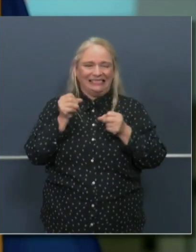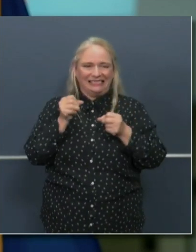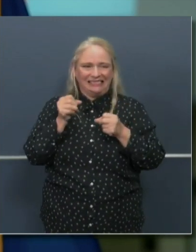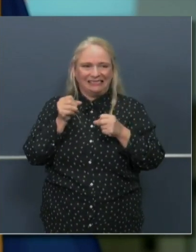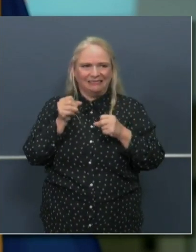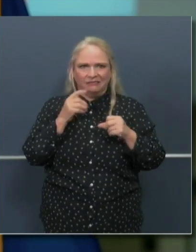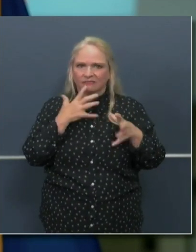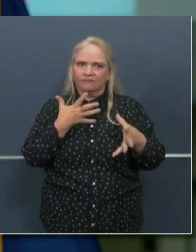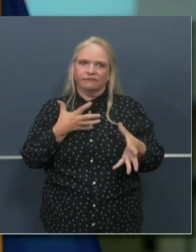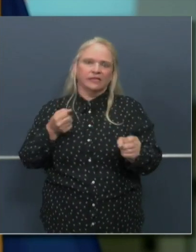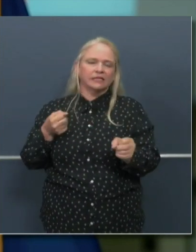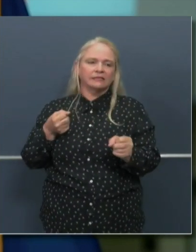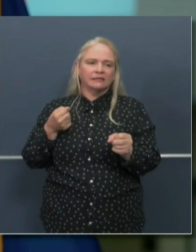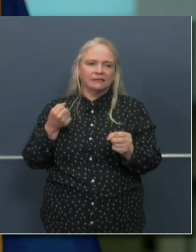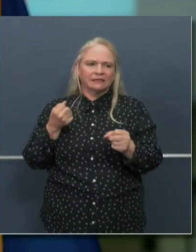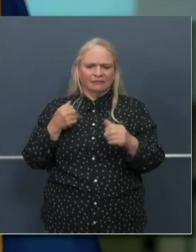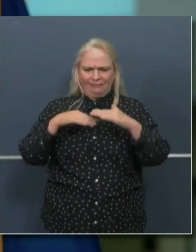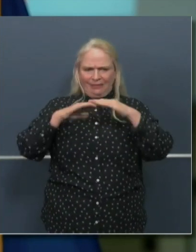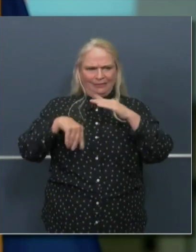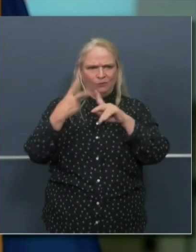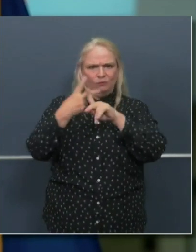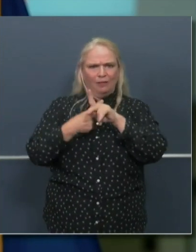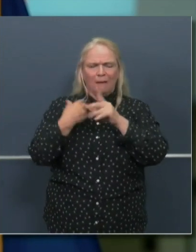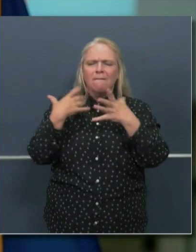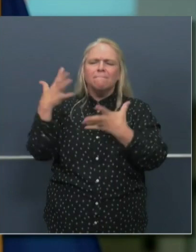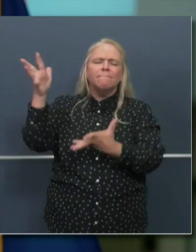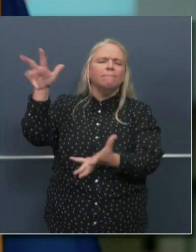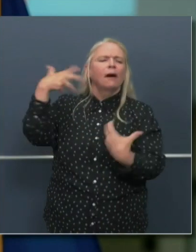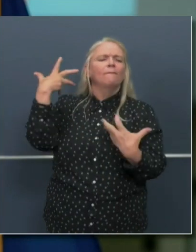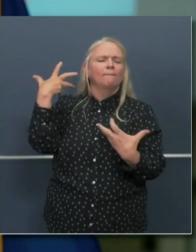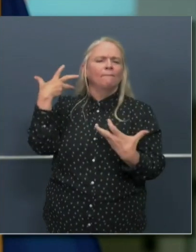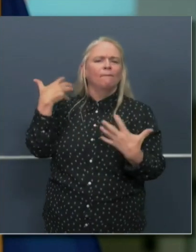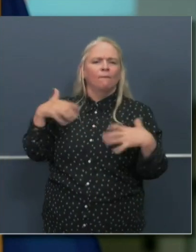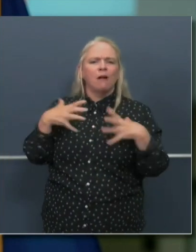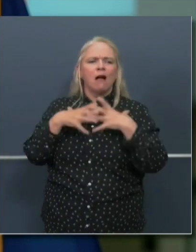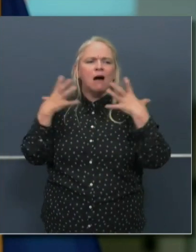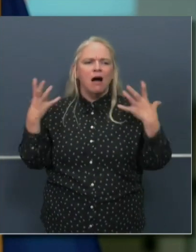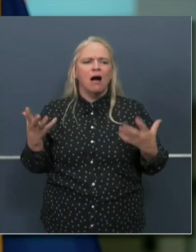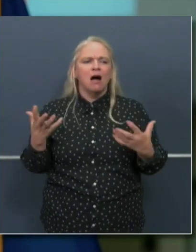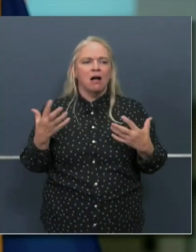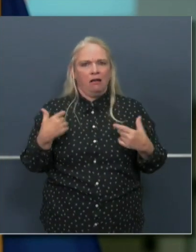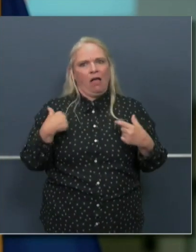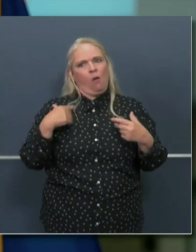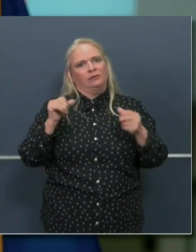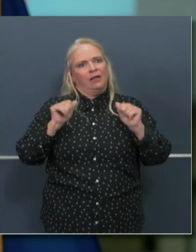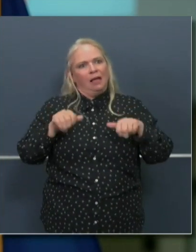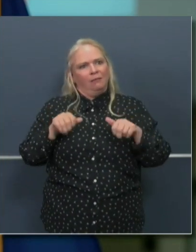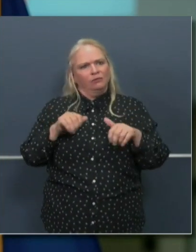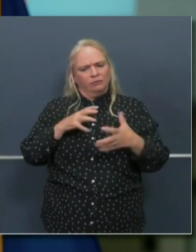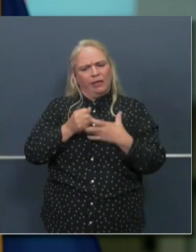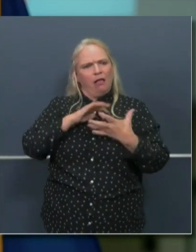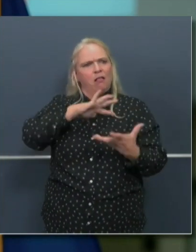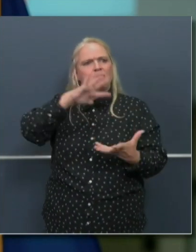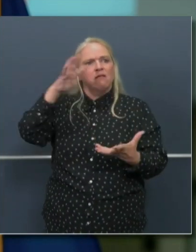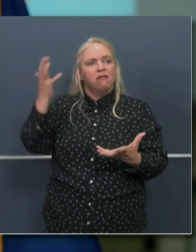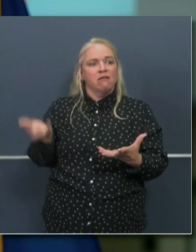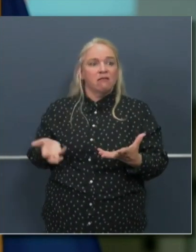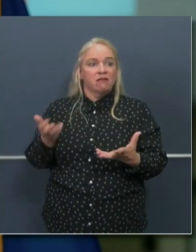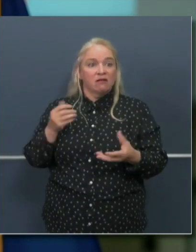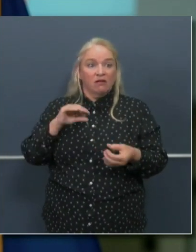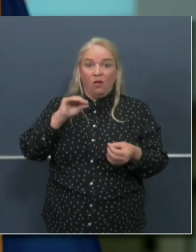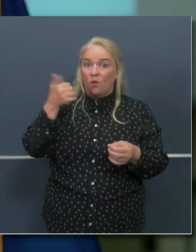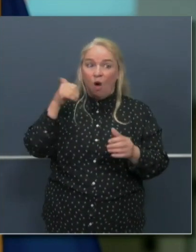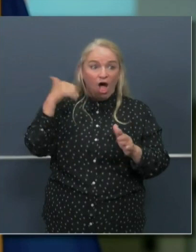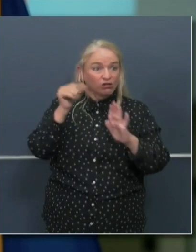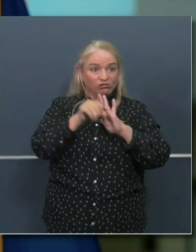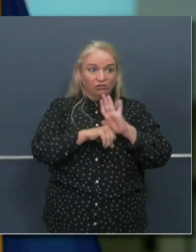just over a 60-day or so period, plus or minus. We were able to procure that. I don't know another state in the country was able to